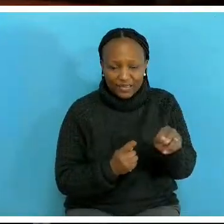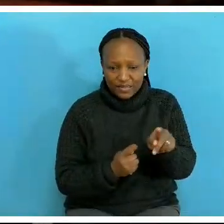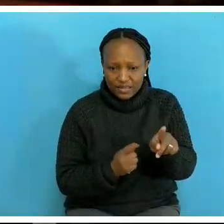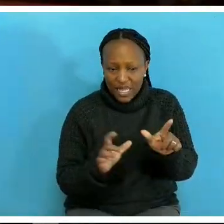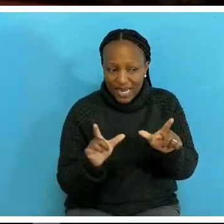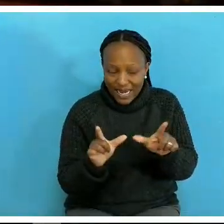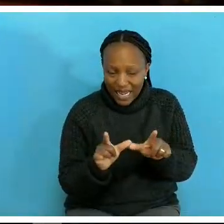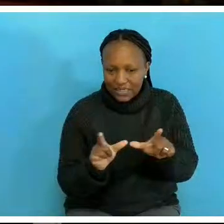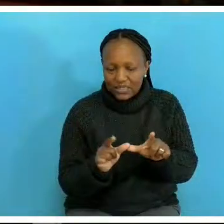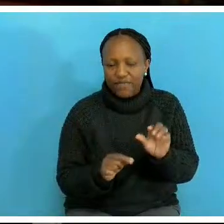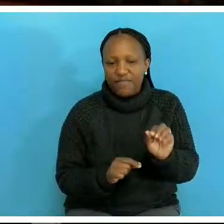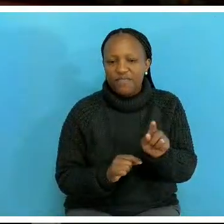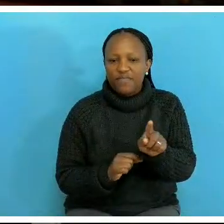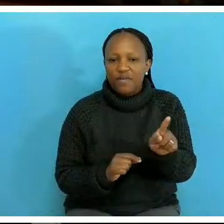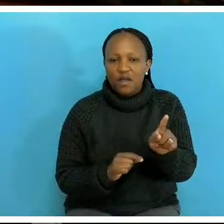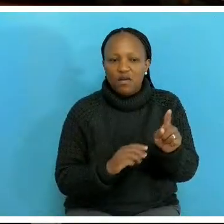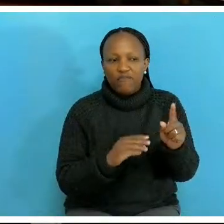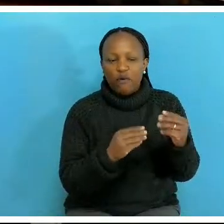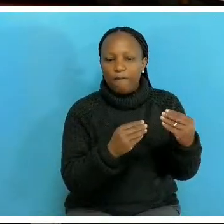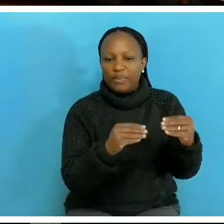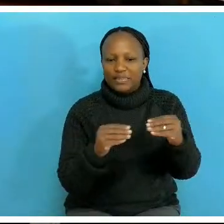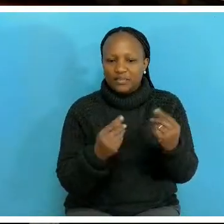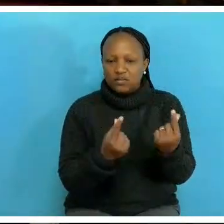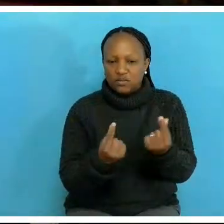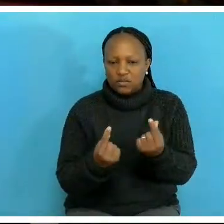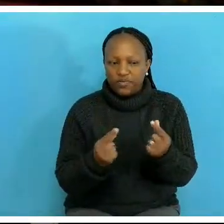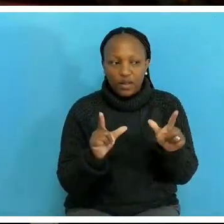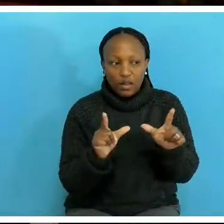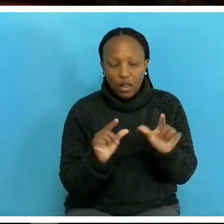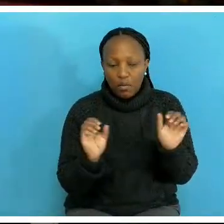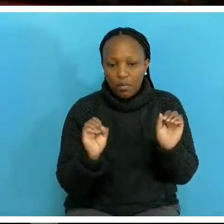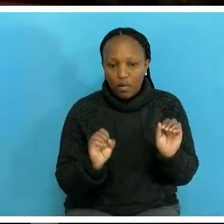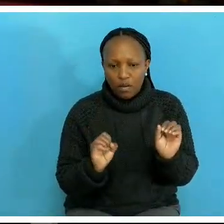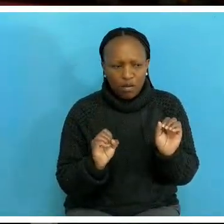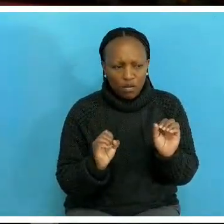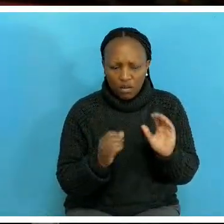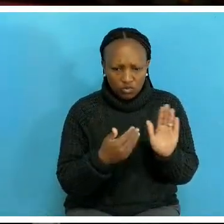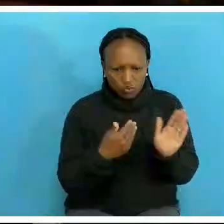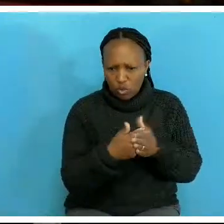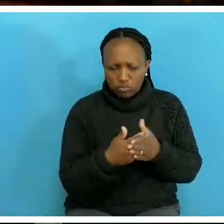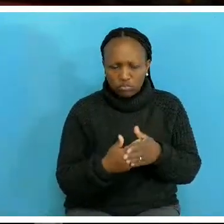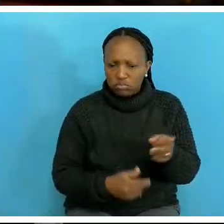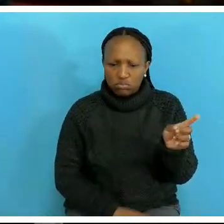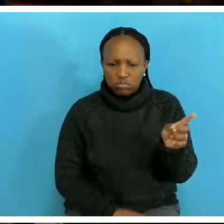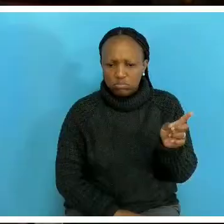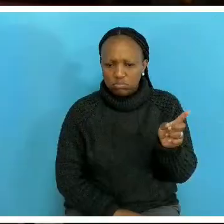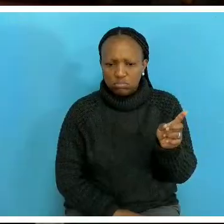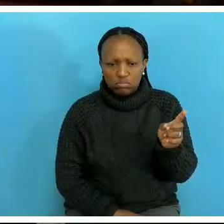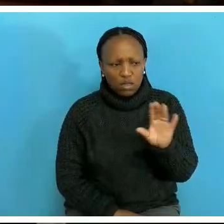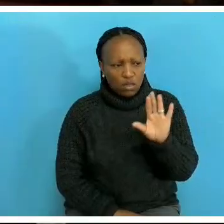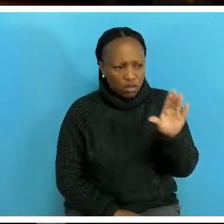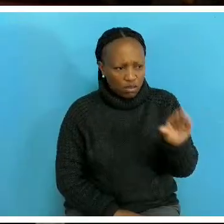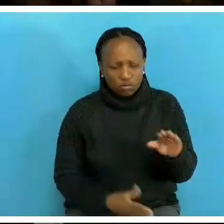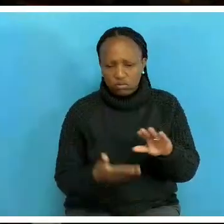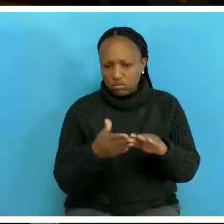to trade in every area? If they don't have license, close it down, ask the community